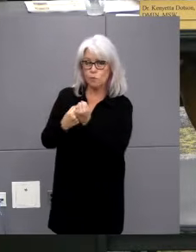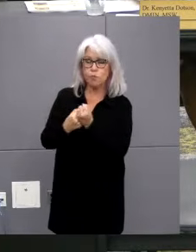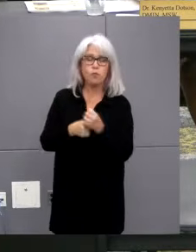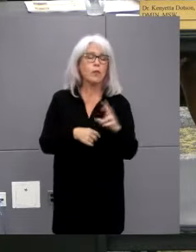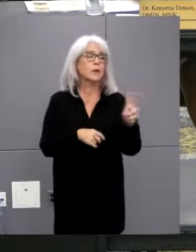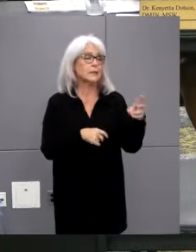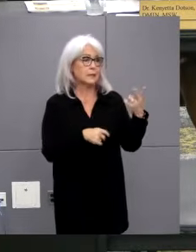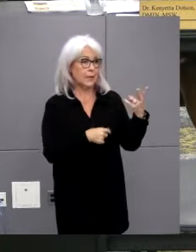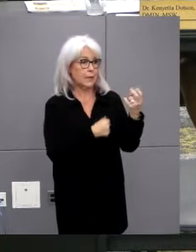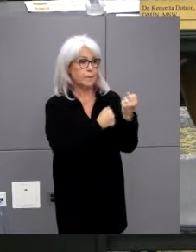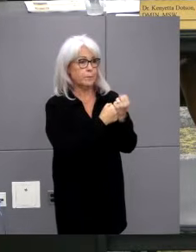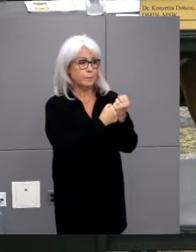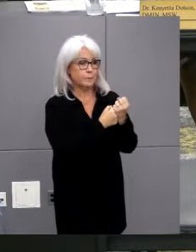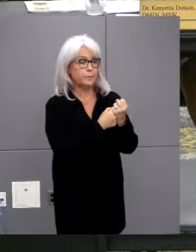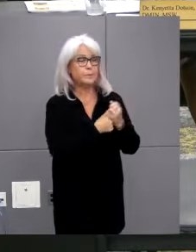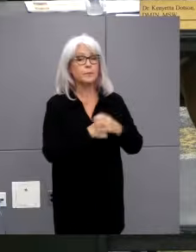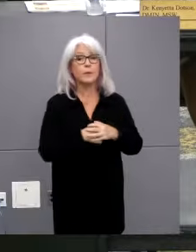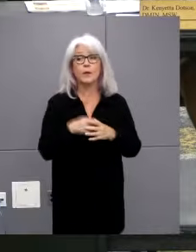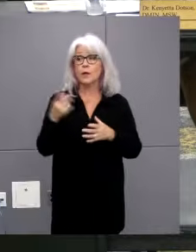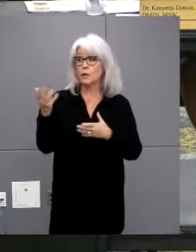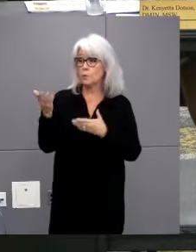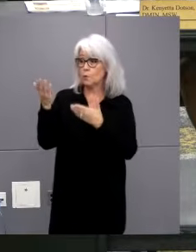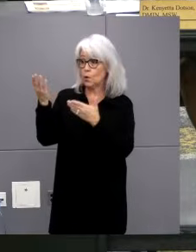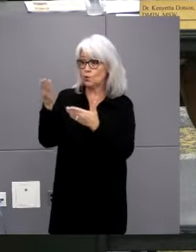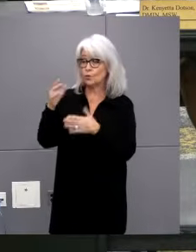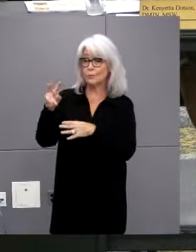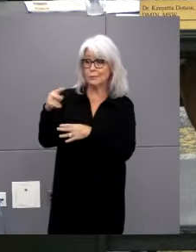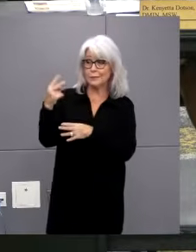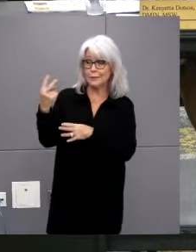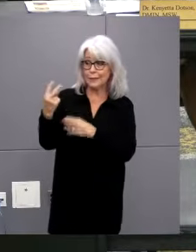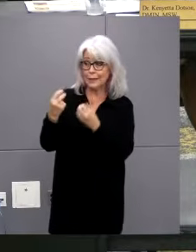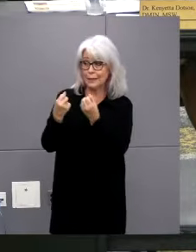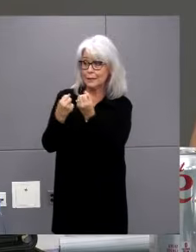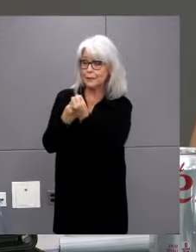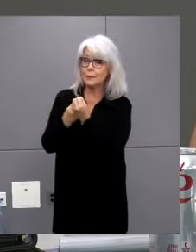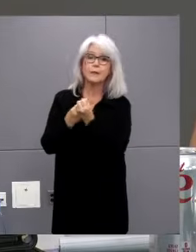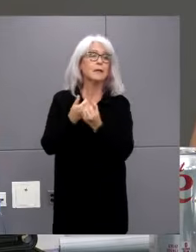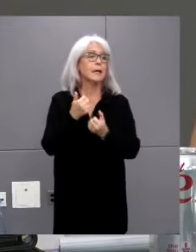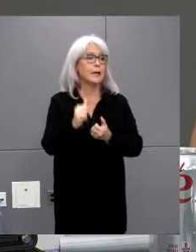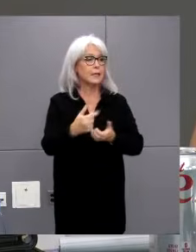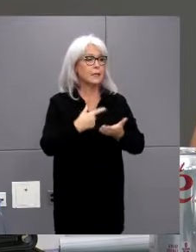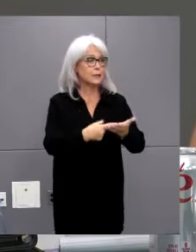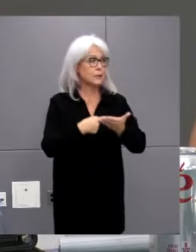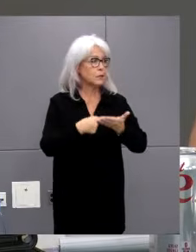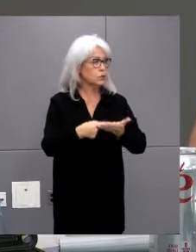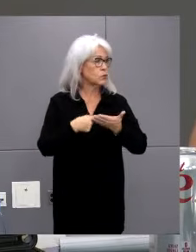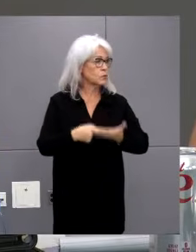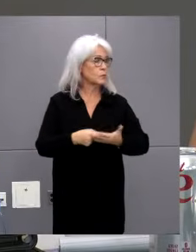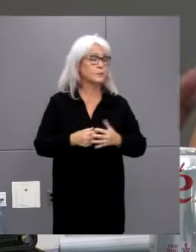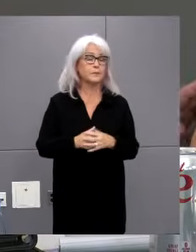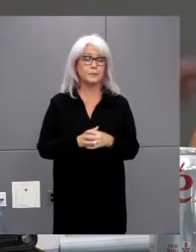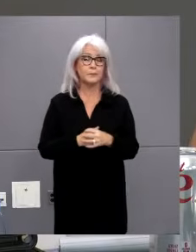Second. Okay, I've got a motion that's been seconded. Any discussion?